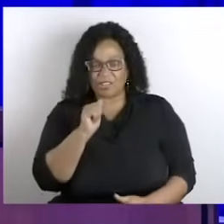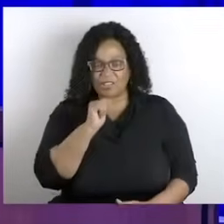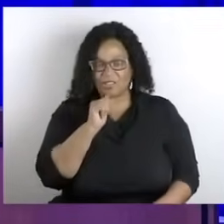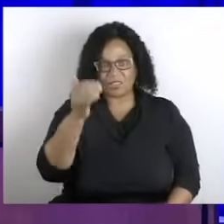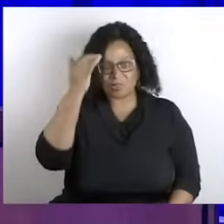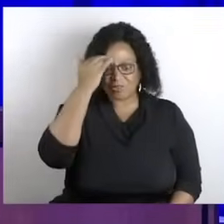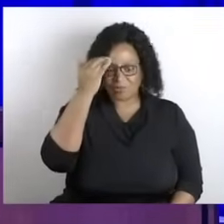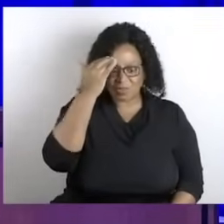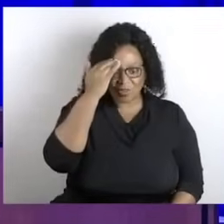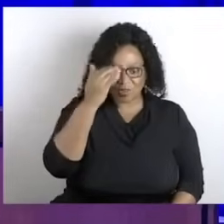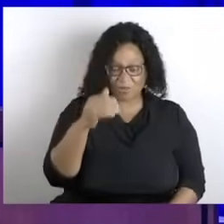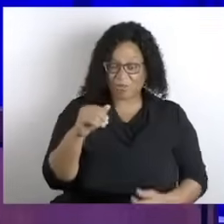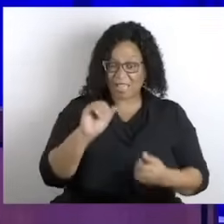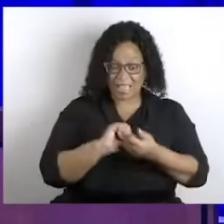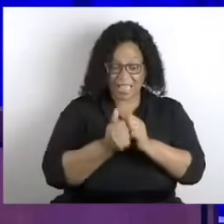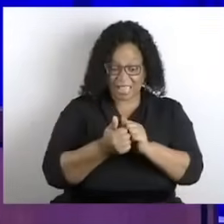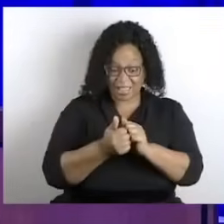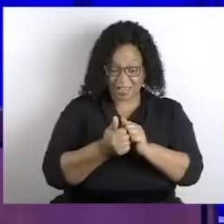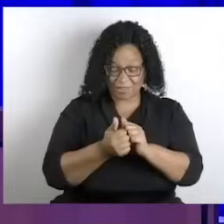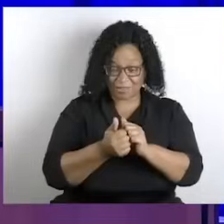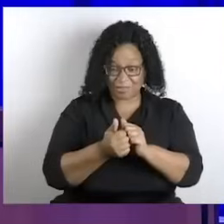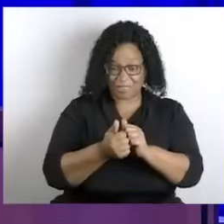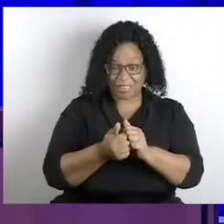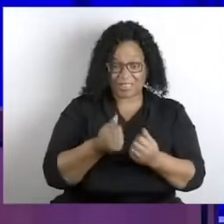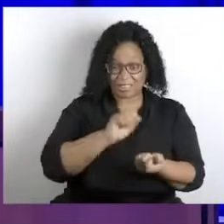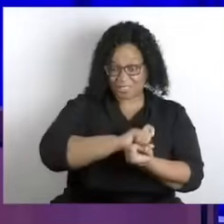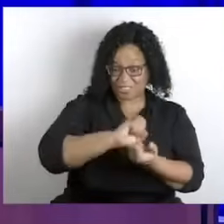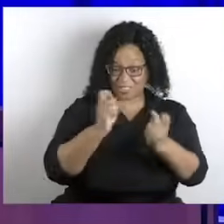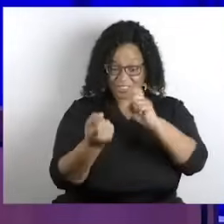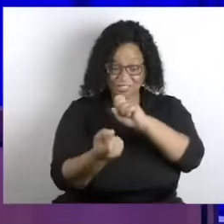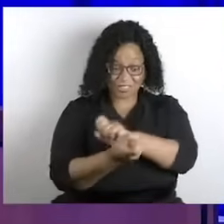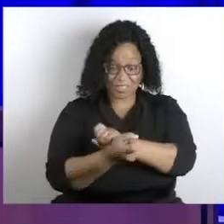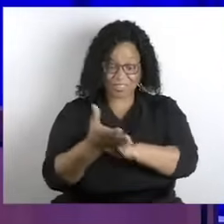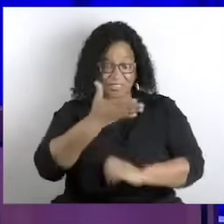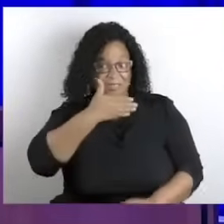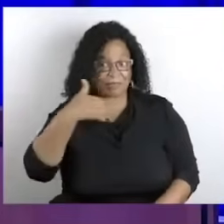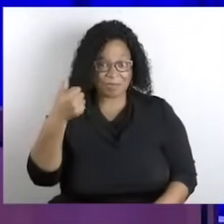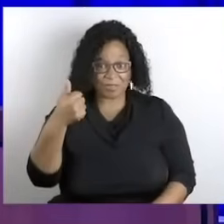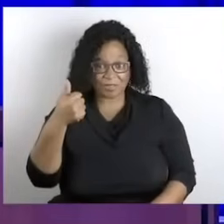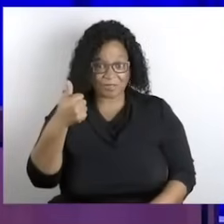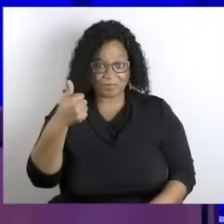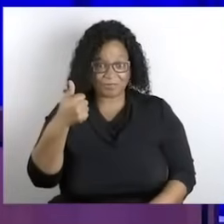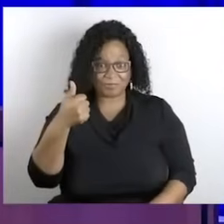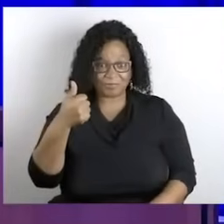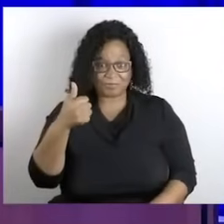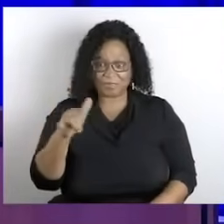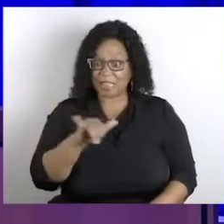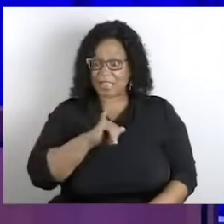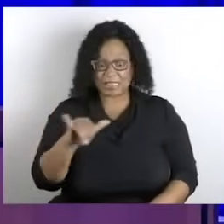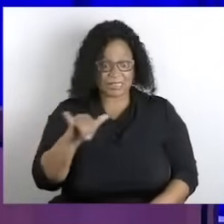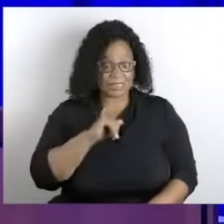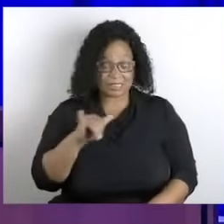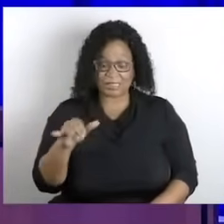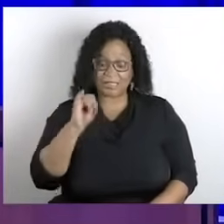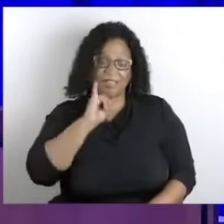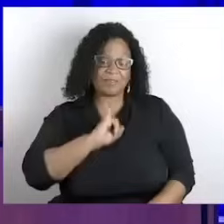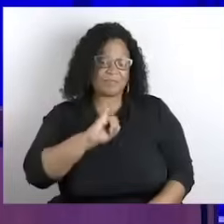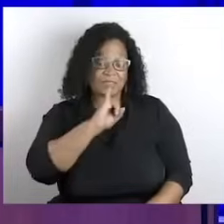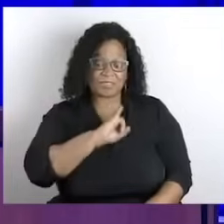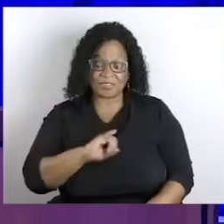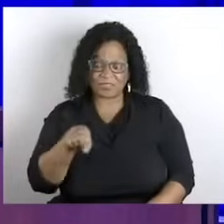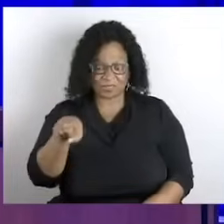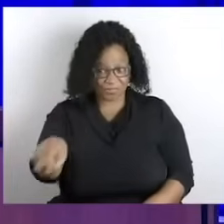going to recover from the situation in which you find yourself. That's where these children of Israel are. They're dealing with